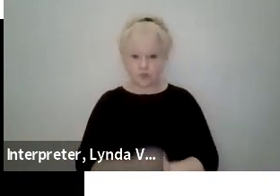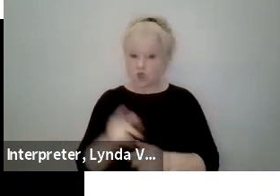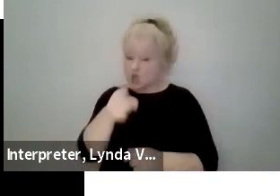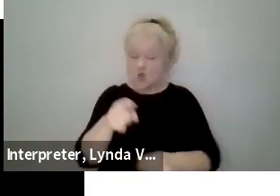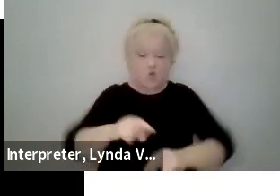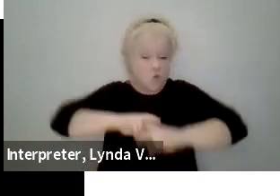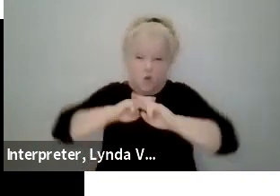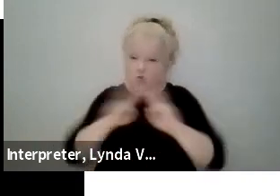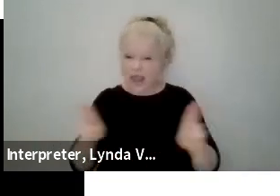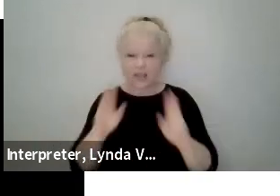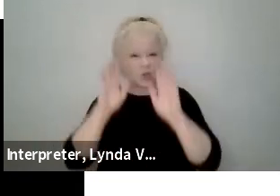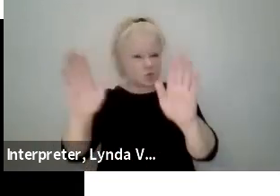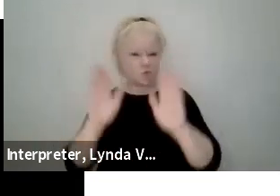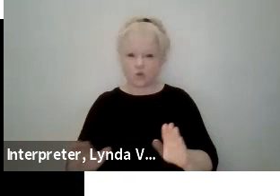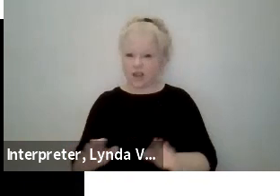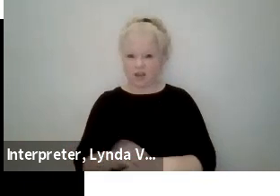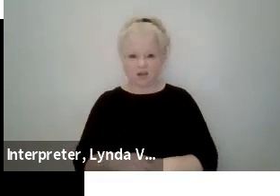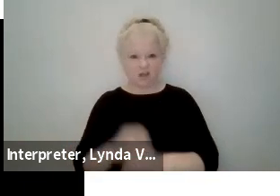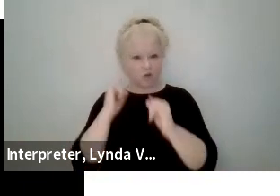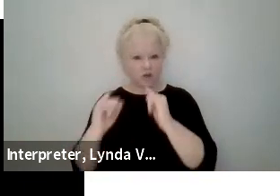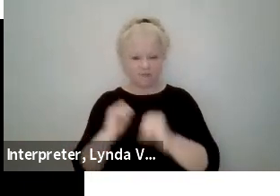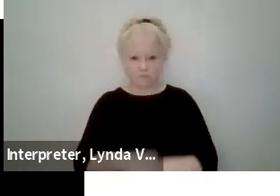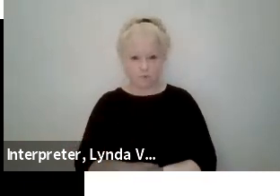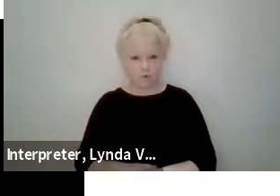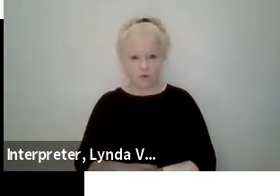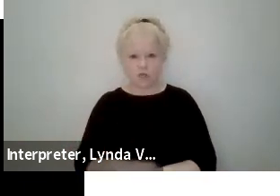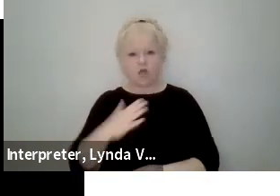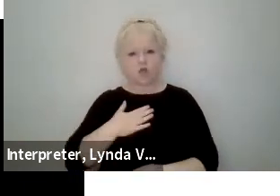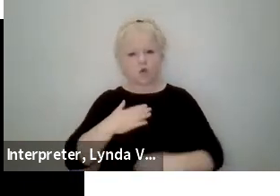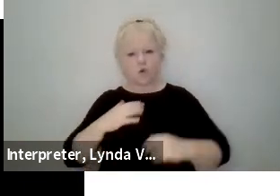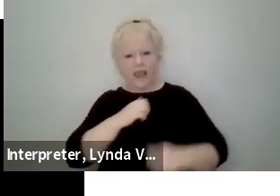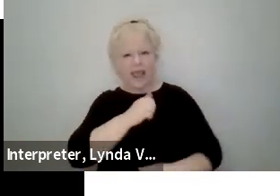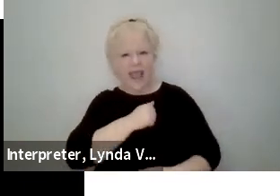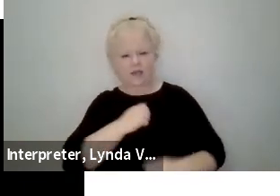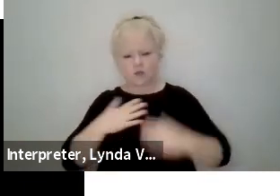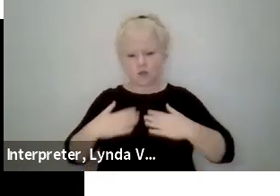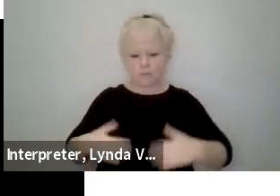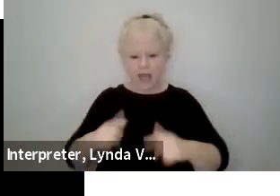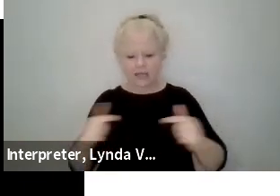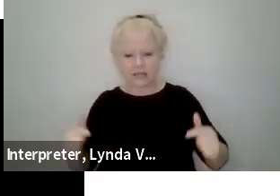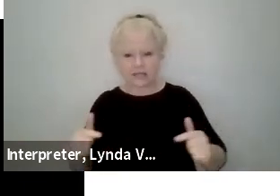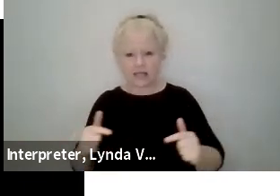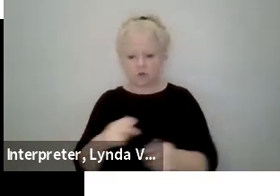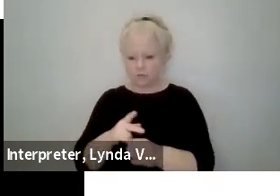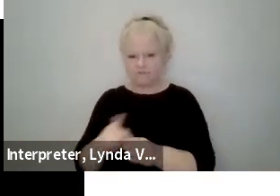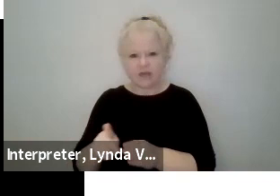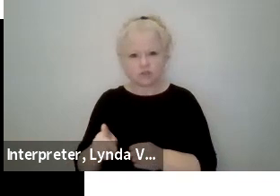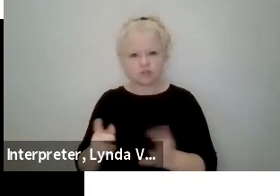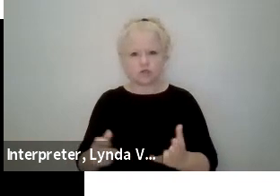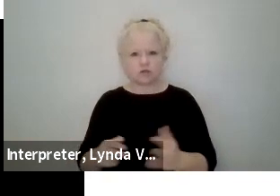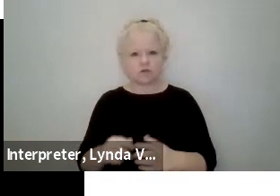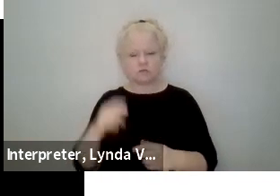You did great. Just your poise, your overall professionalism. You're